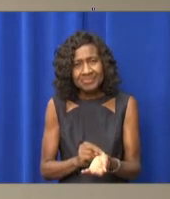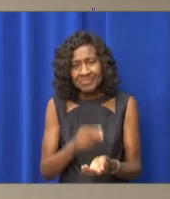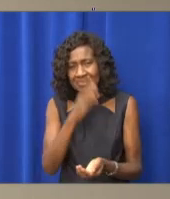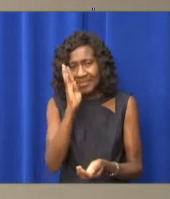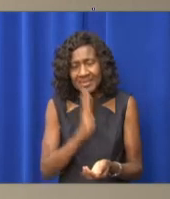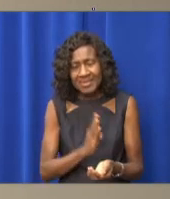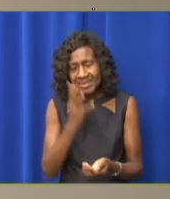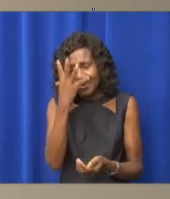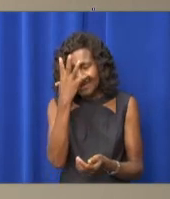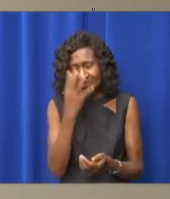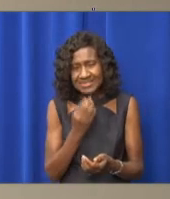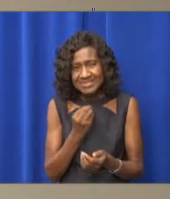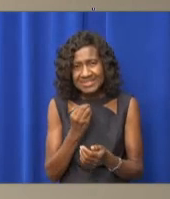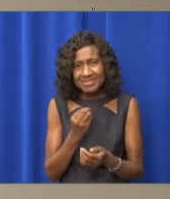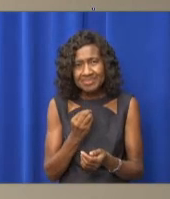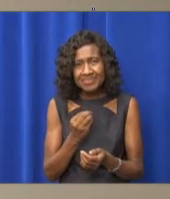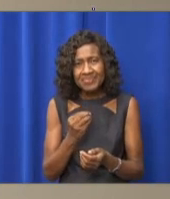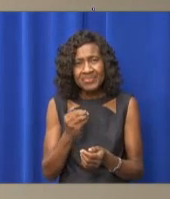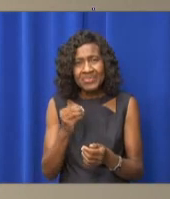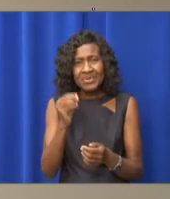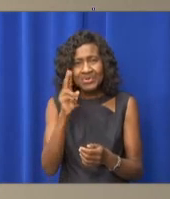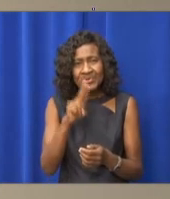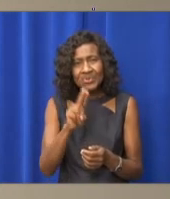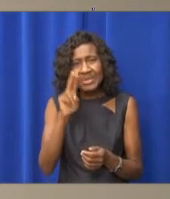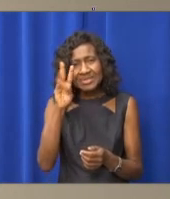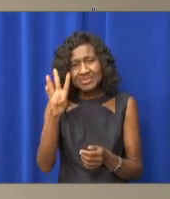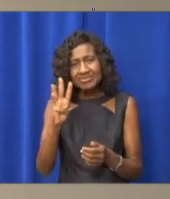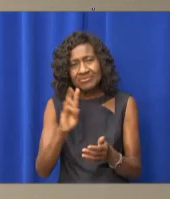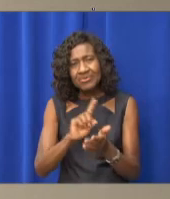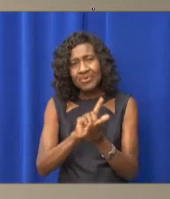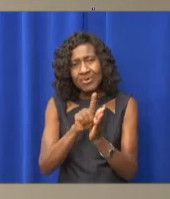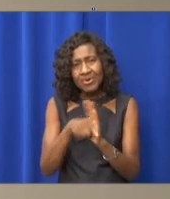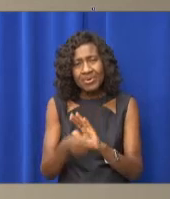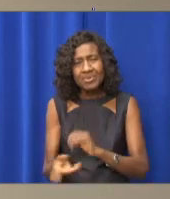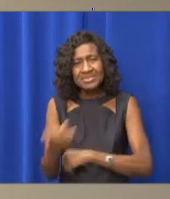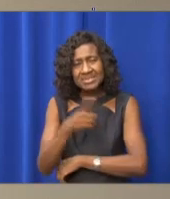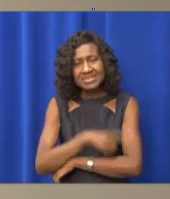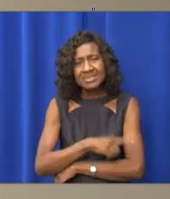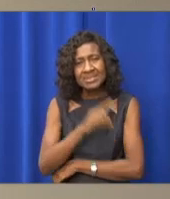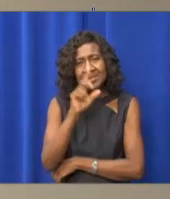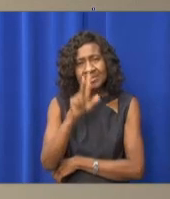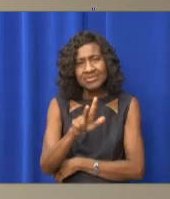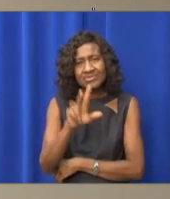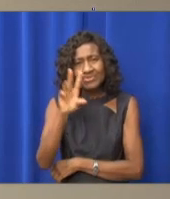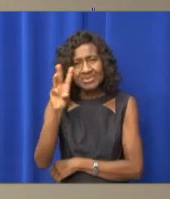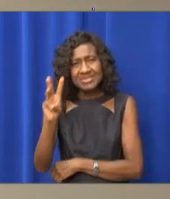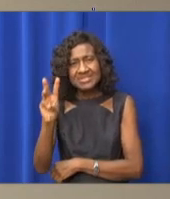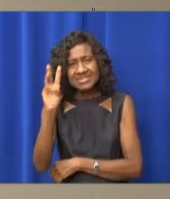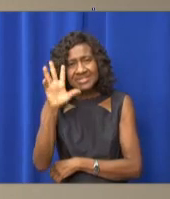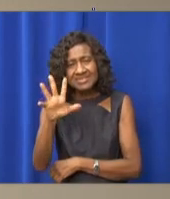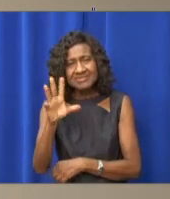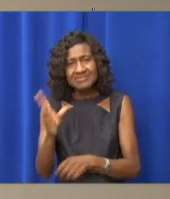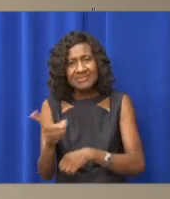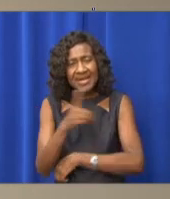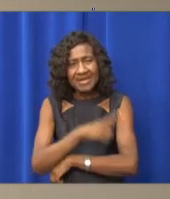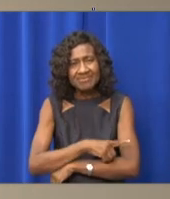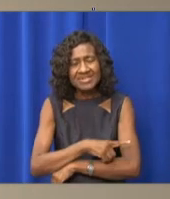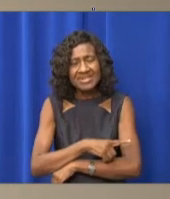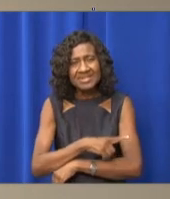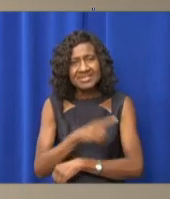clock, 24 hours a day, 365 days per year. During this COVID-19 crisis,